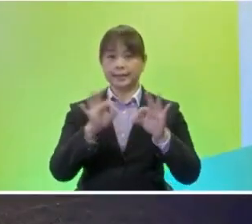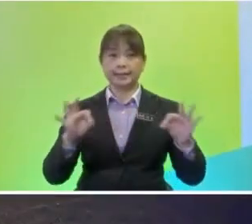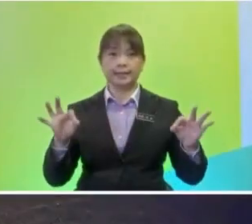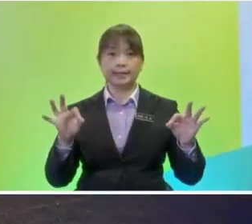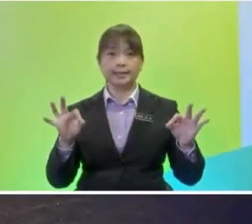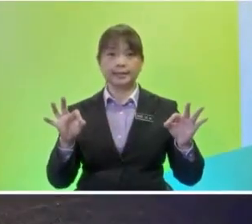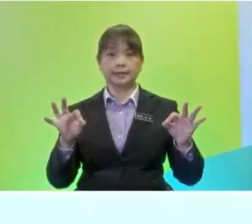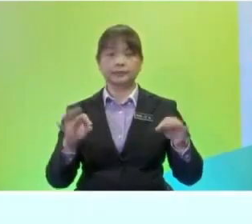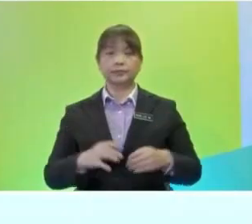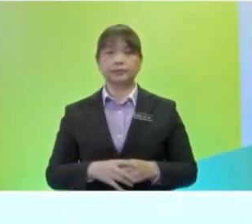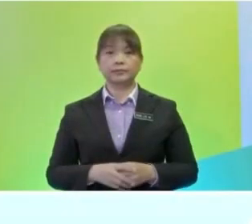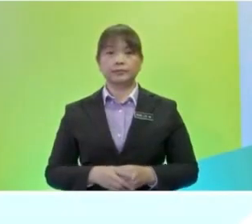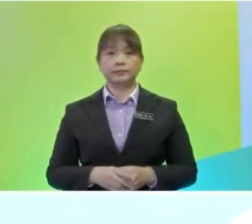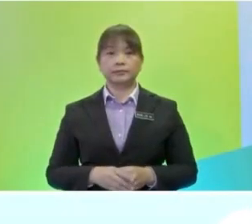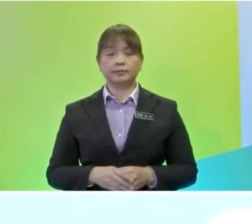writing activity.